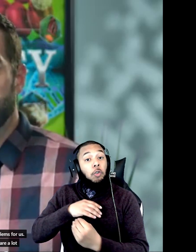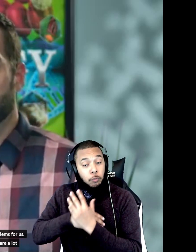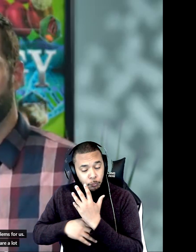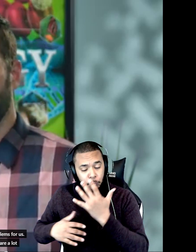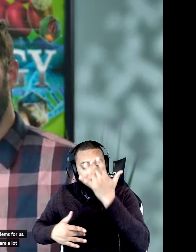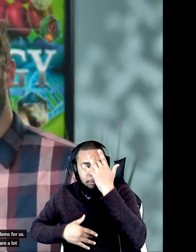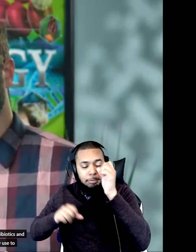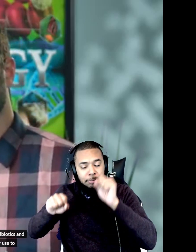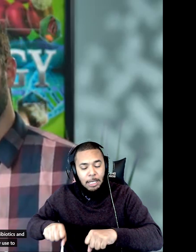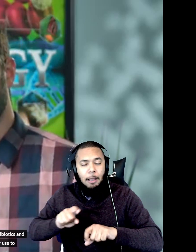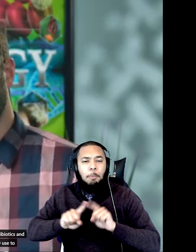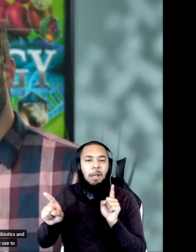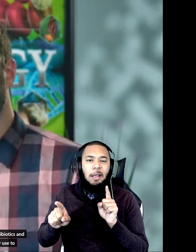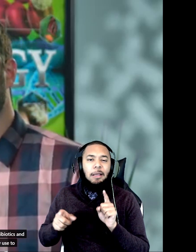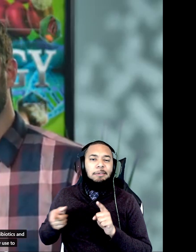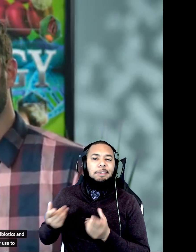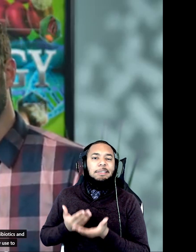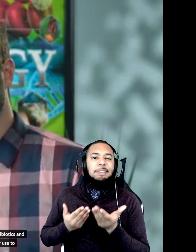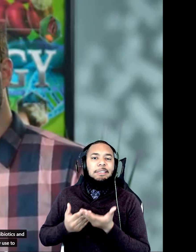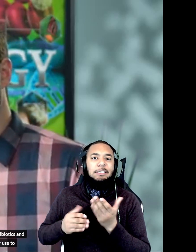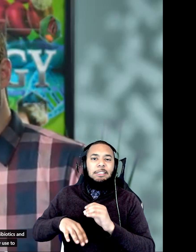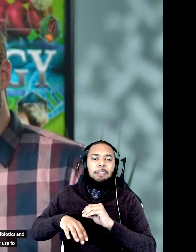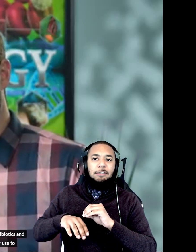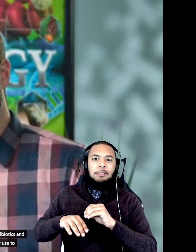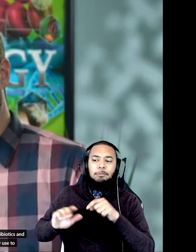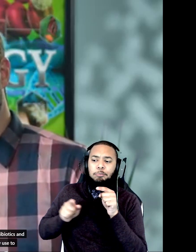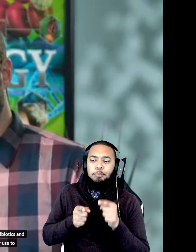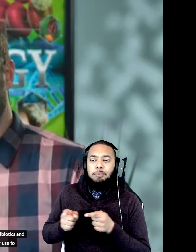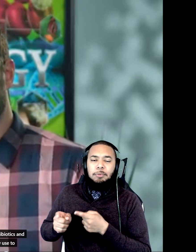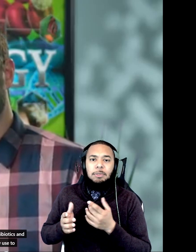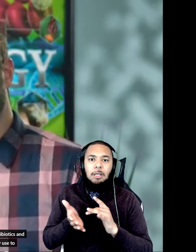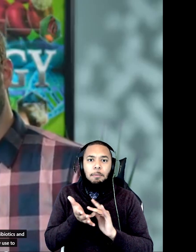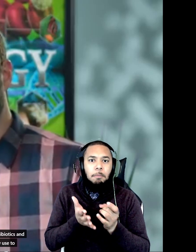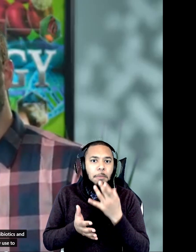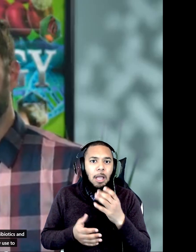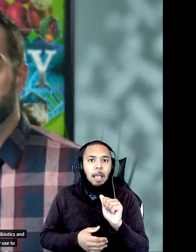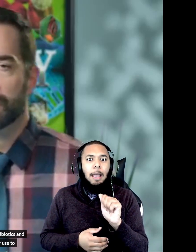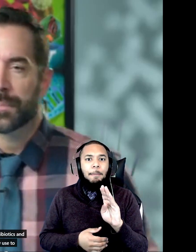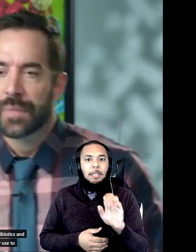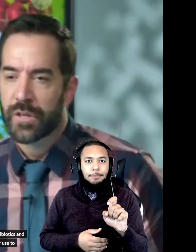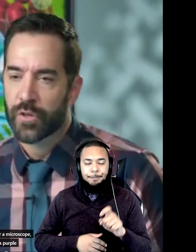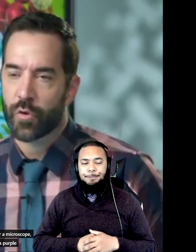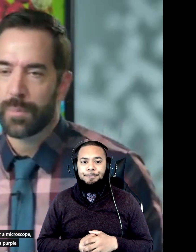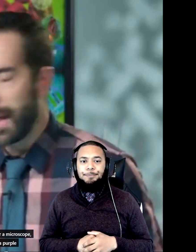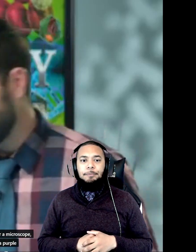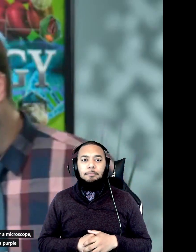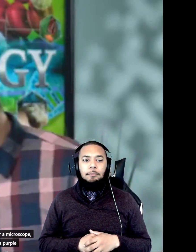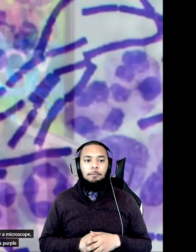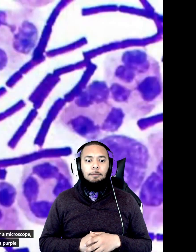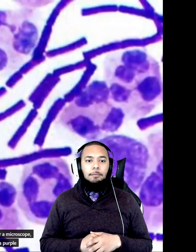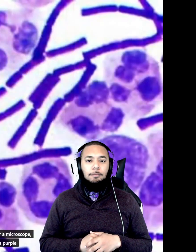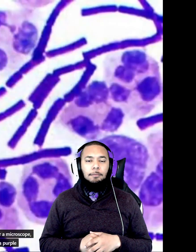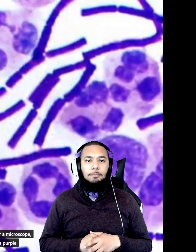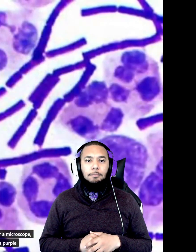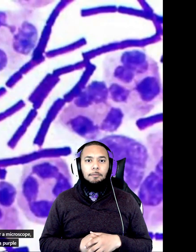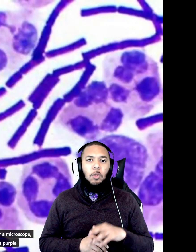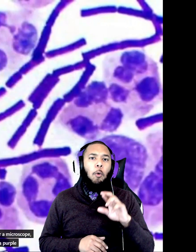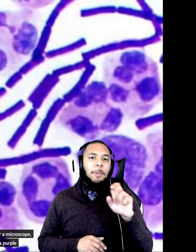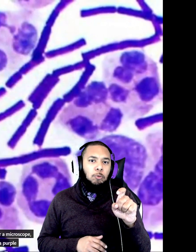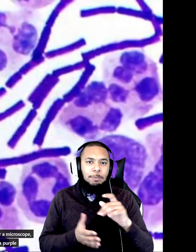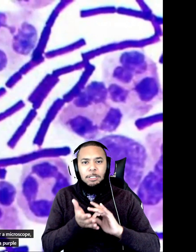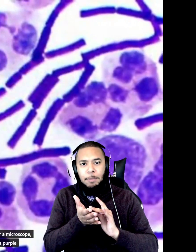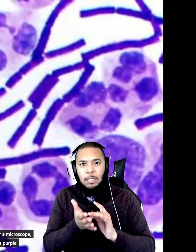just means that they're a lot more treatable with the antibiotics and things that we typically use to treat bacteria. And again,